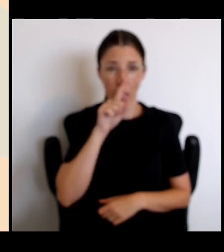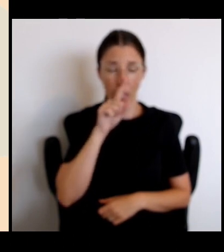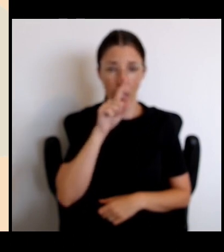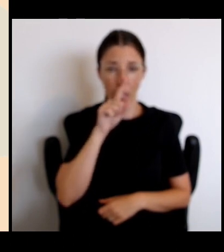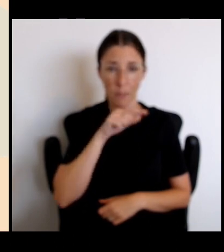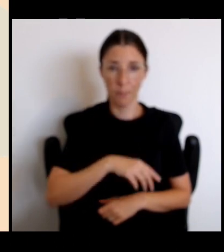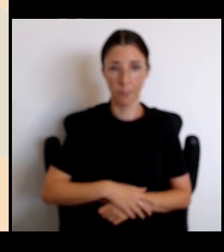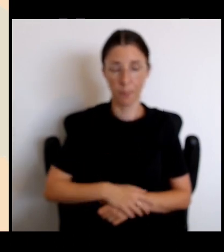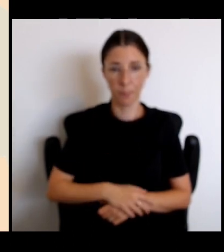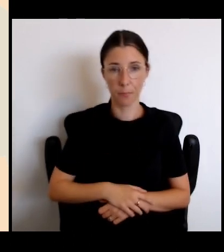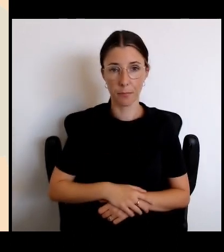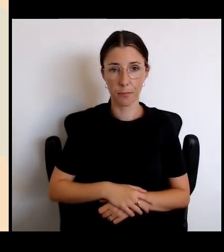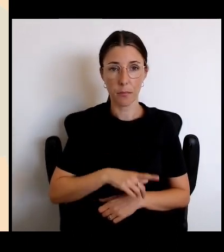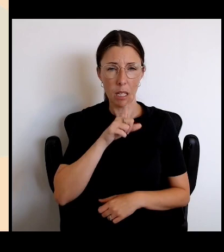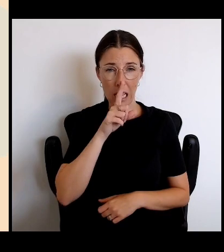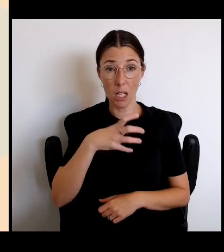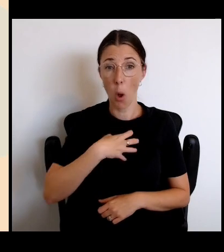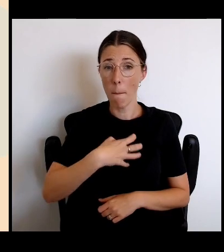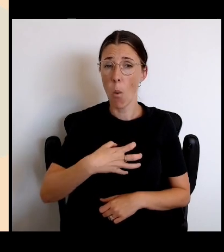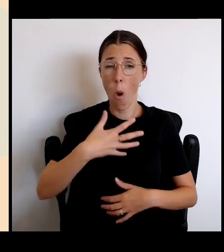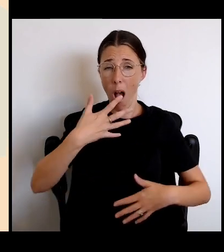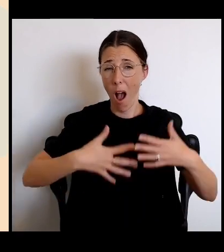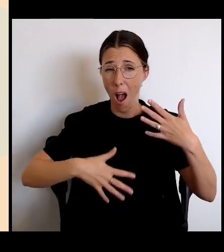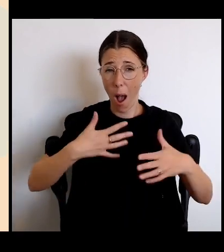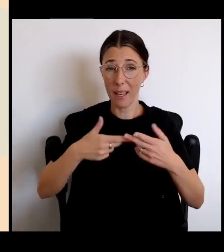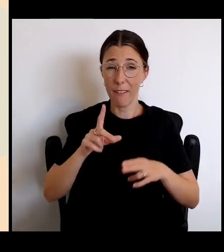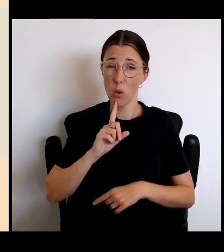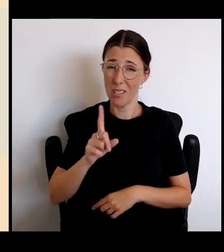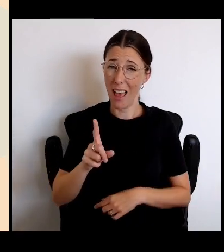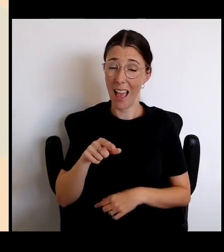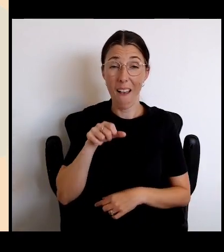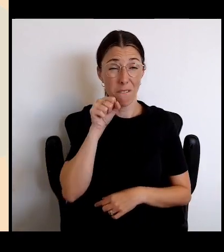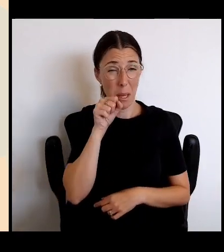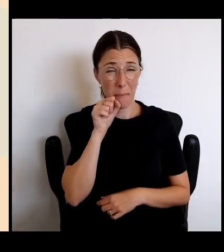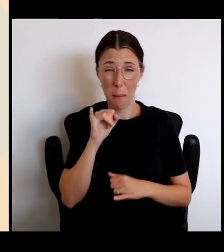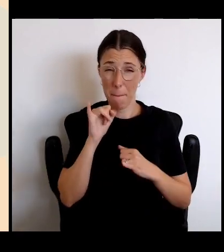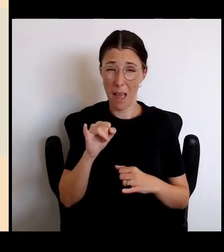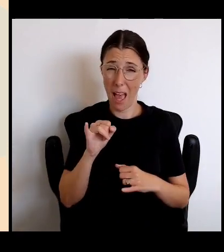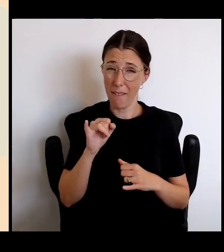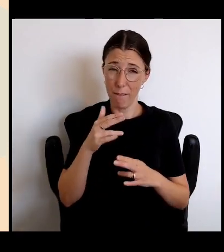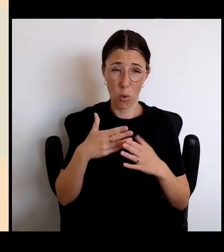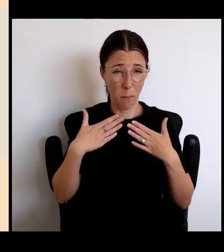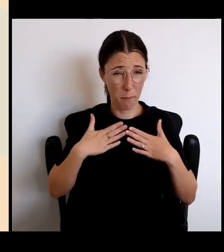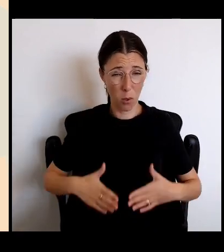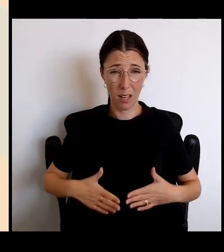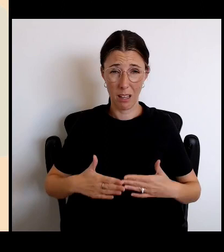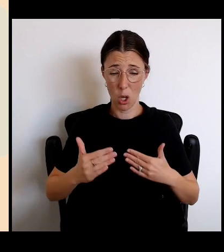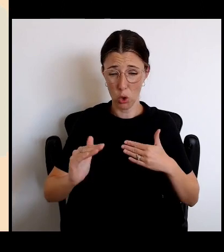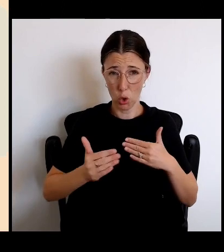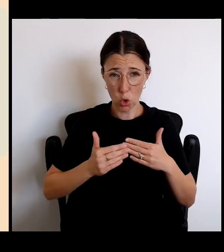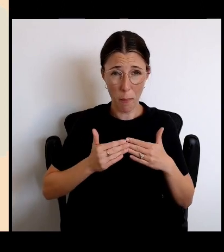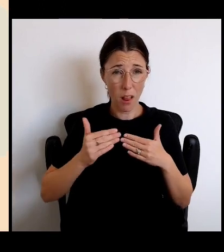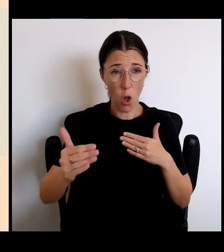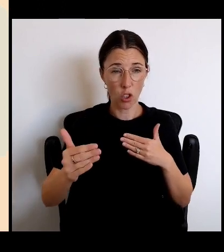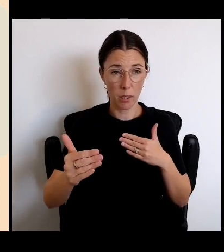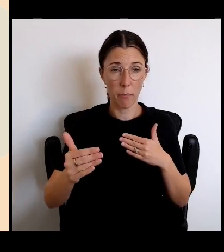behaviour that's bad for you, that has short and long-term health consequences, is a universal message that will do no harm